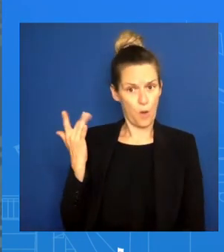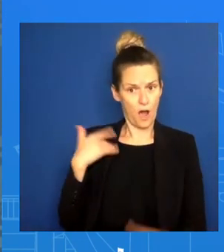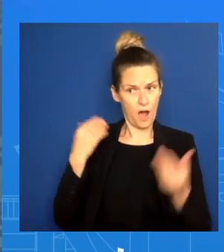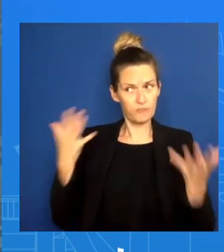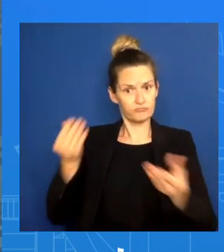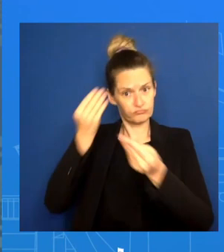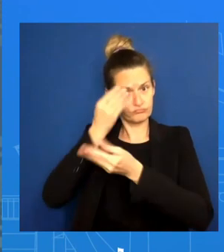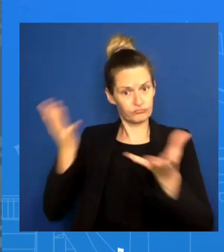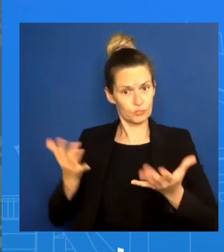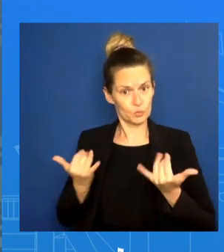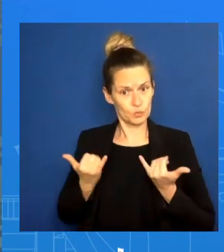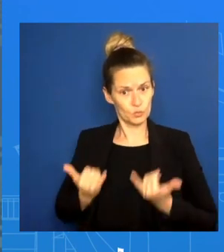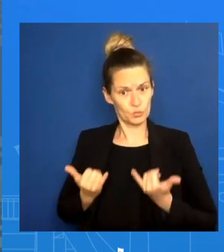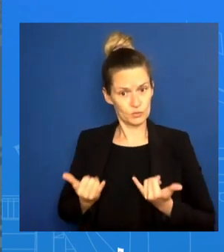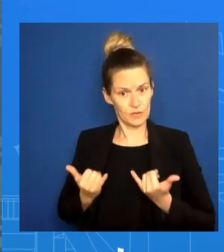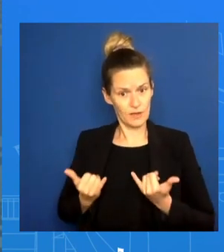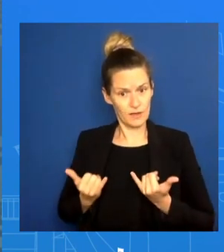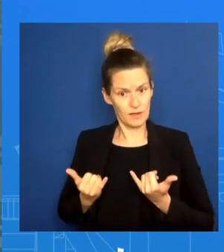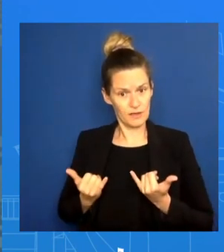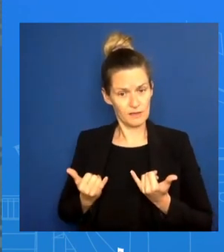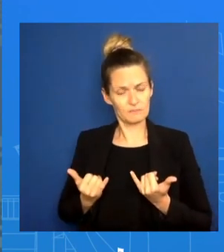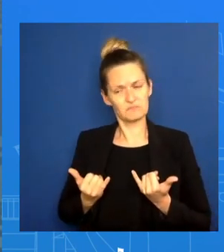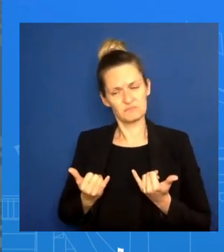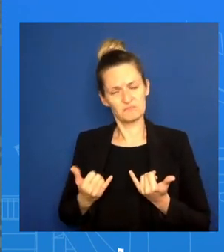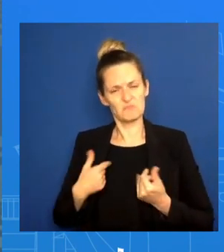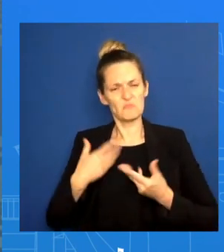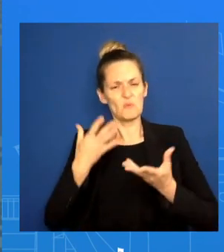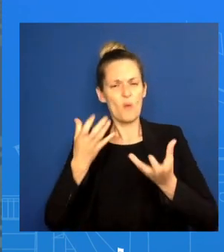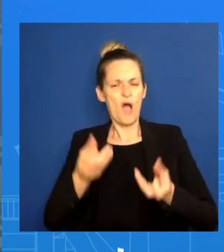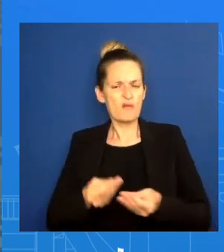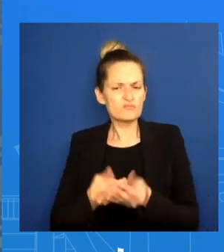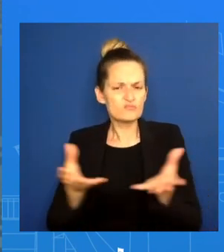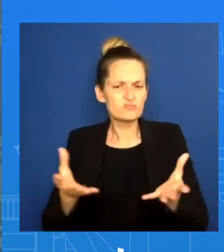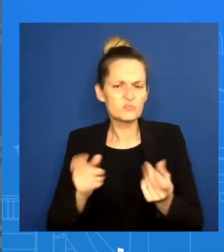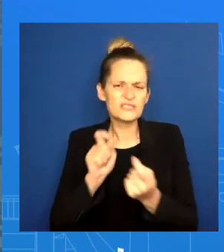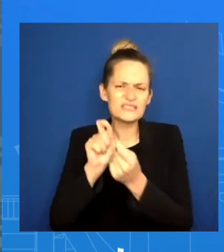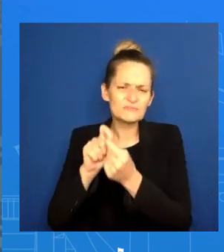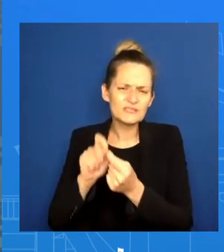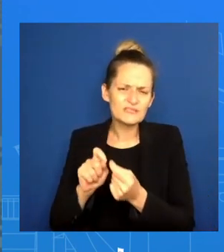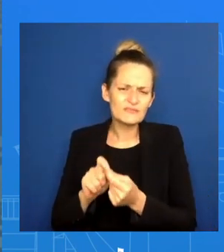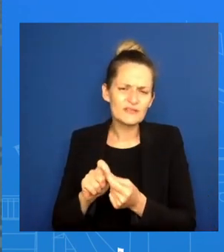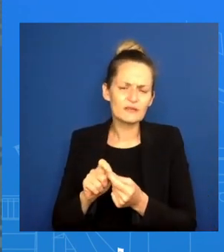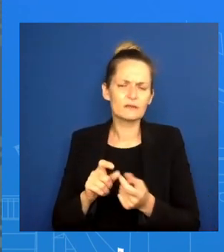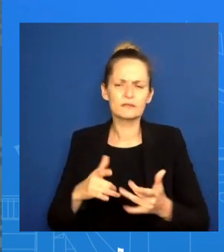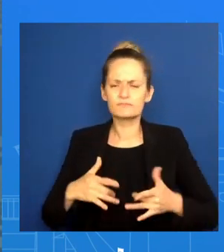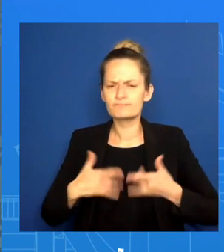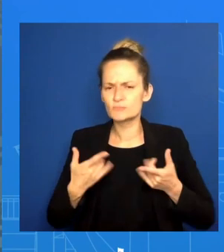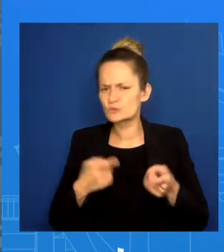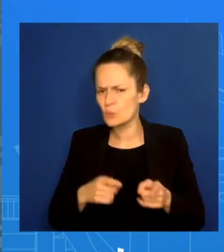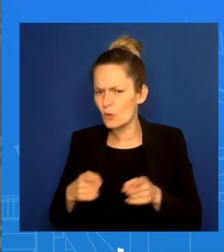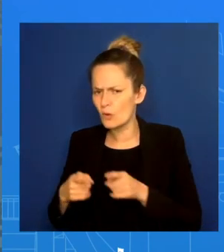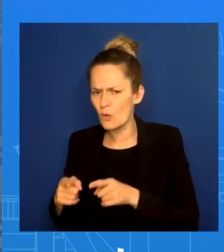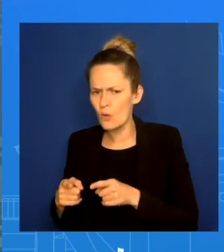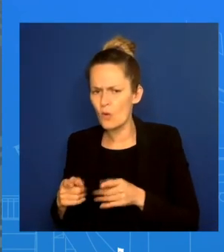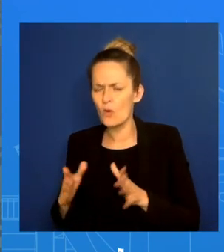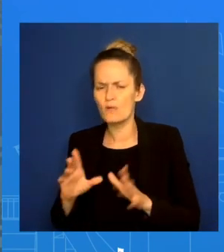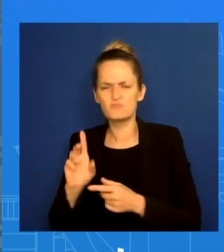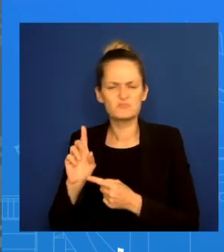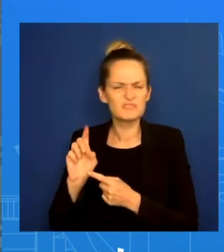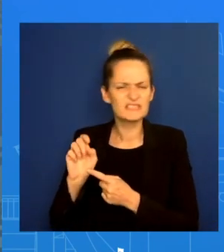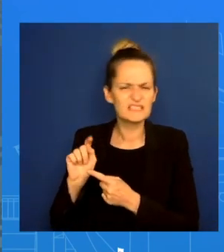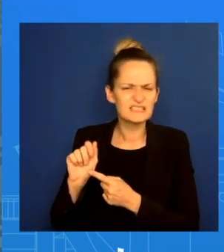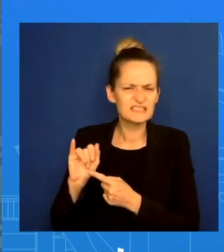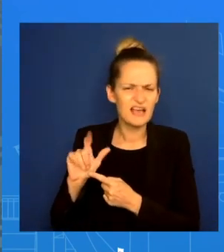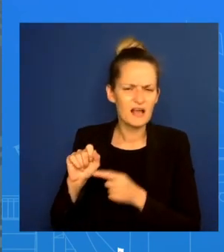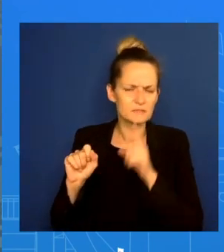certainly this next step in her trial. There was a lot of reasons that we factored